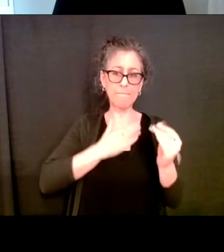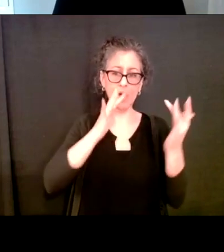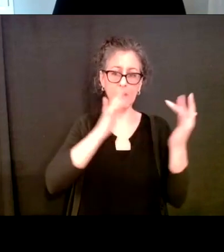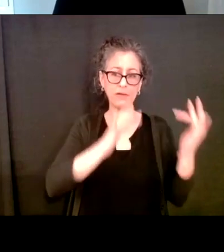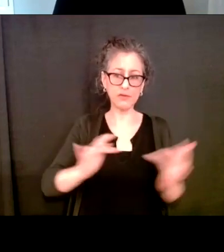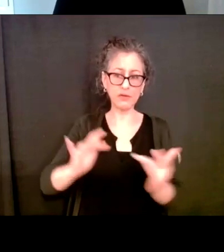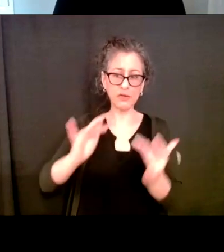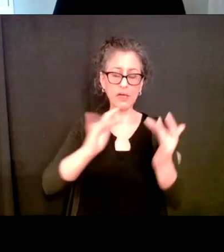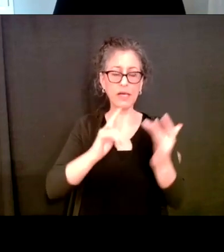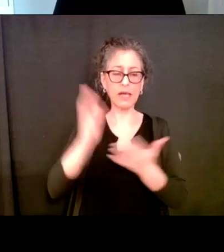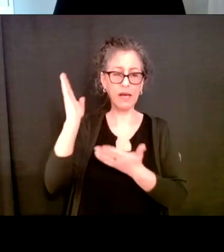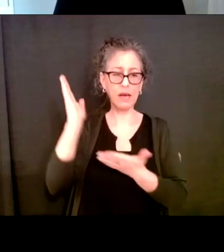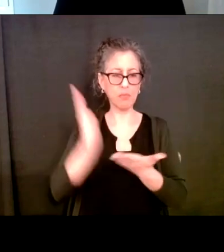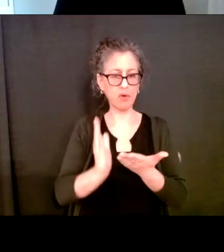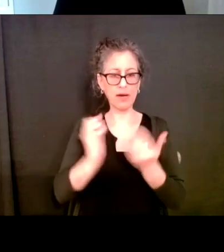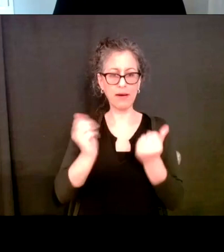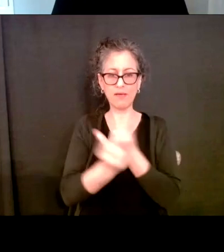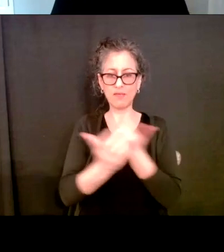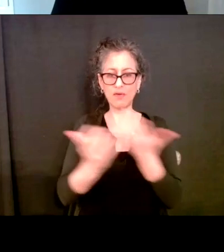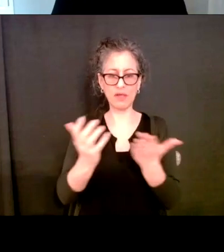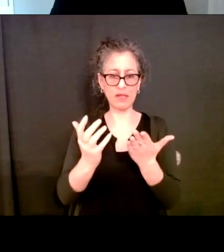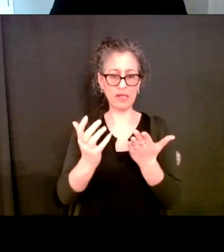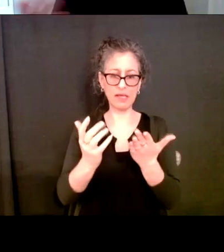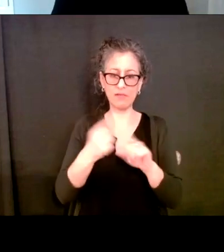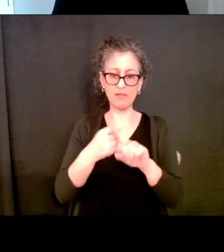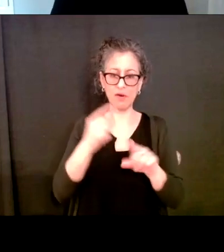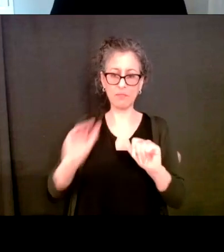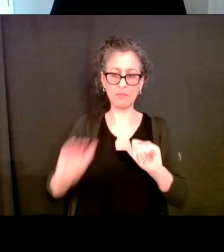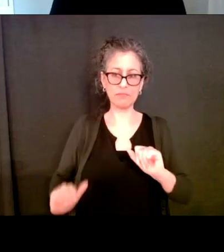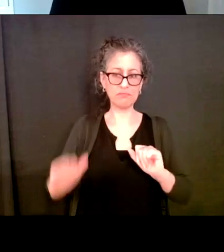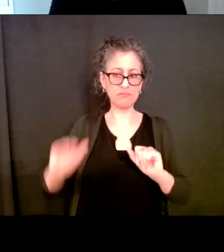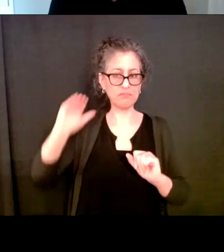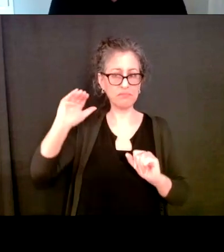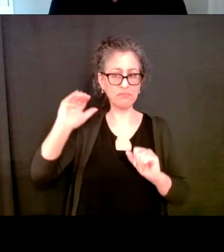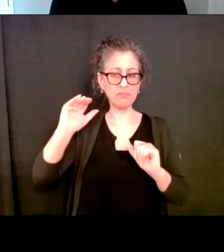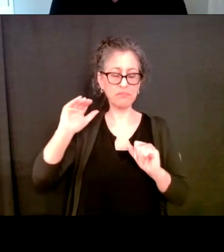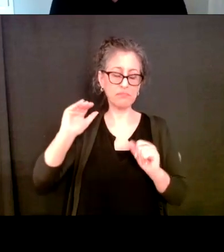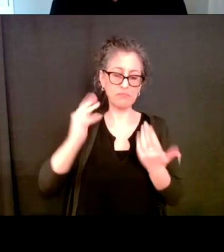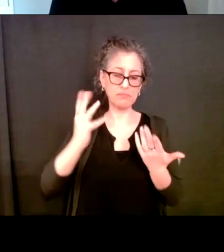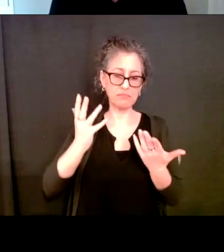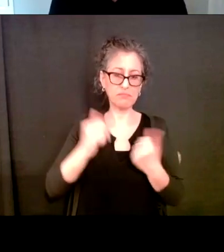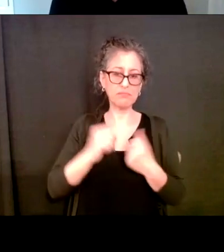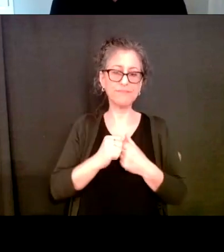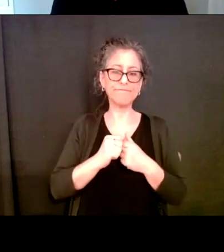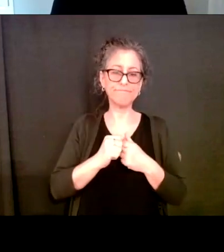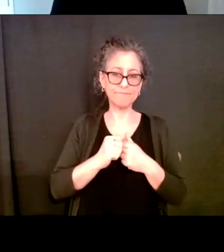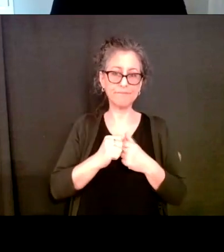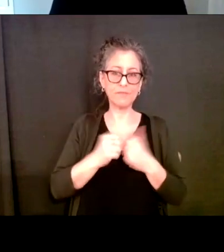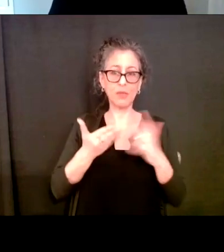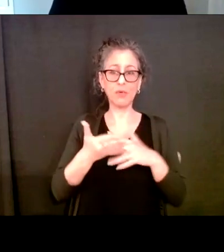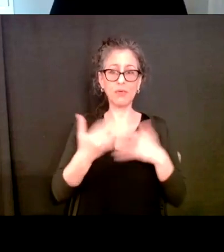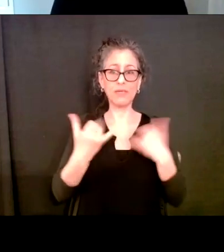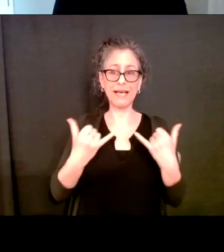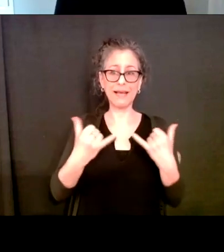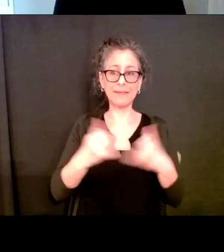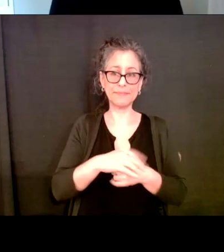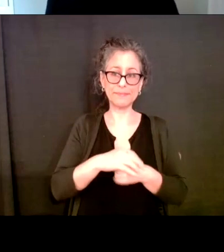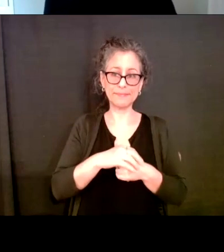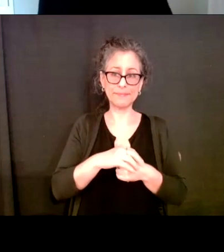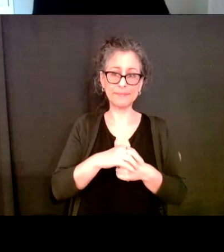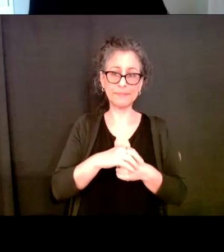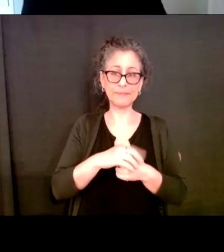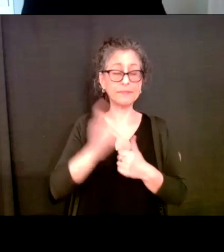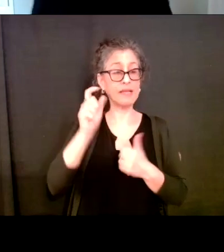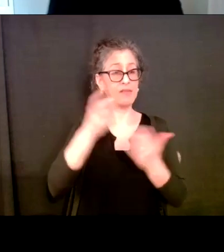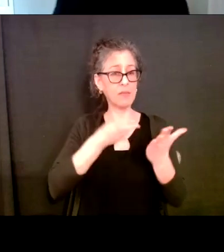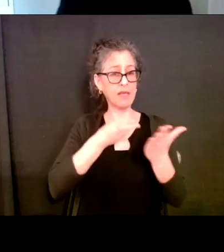and bring everything together from my childhood through today. I have to be